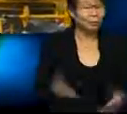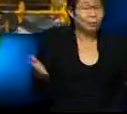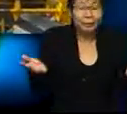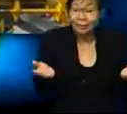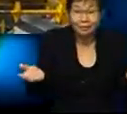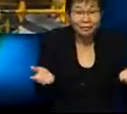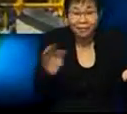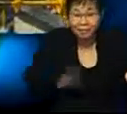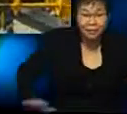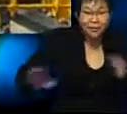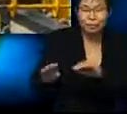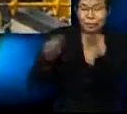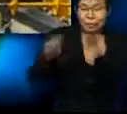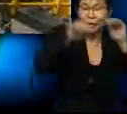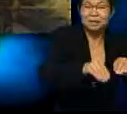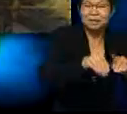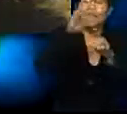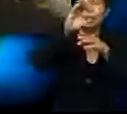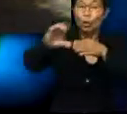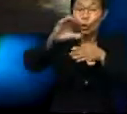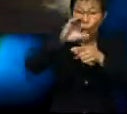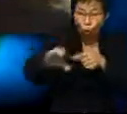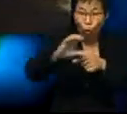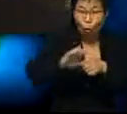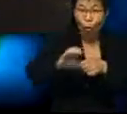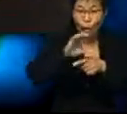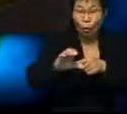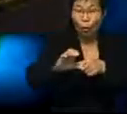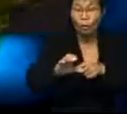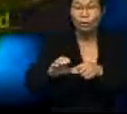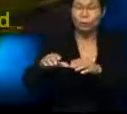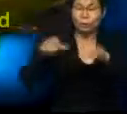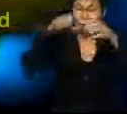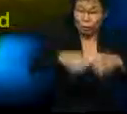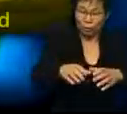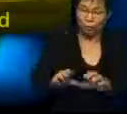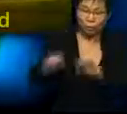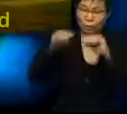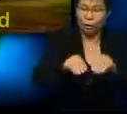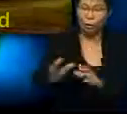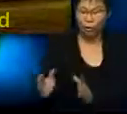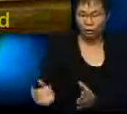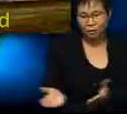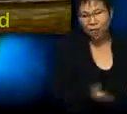Well, they place the coal on conveyor belts to be taken to the coal field.